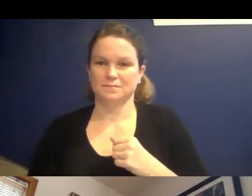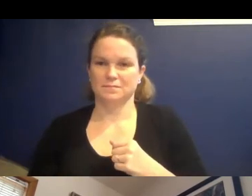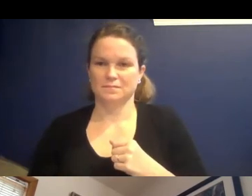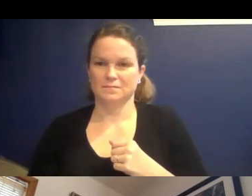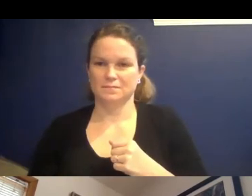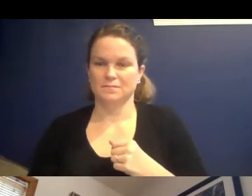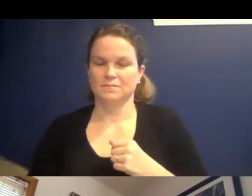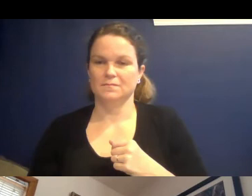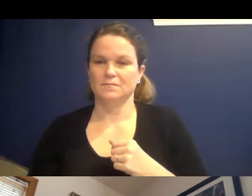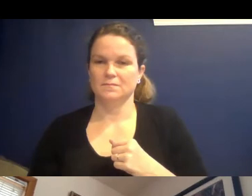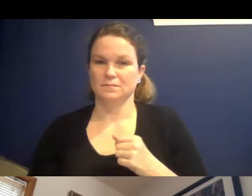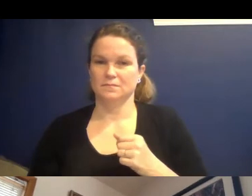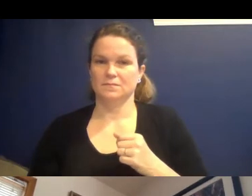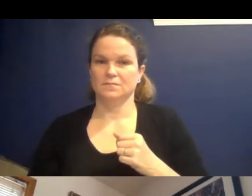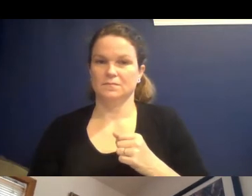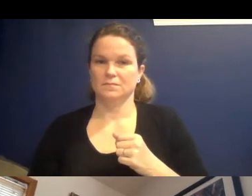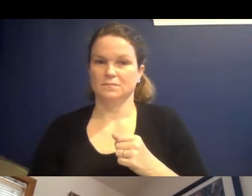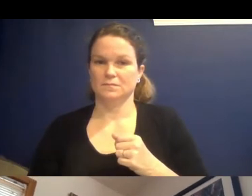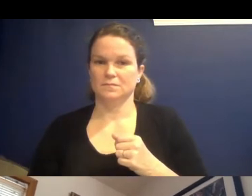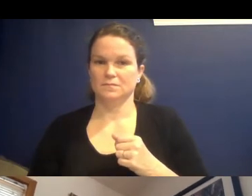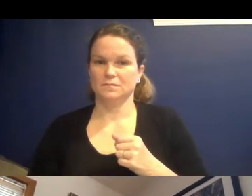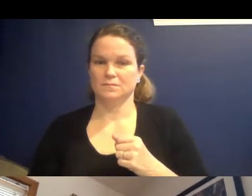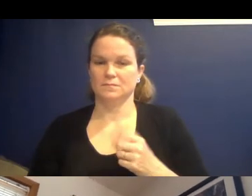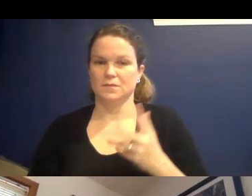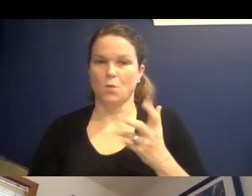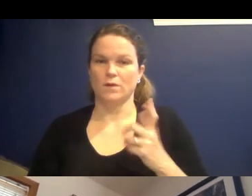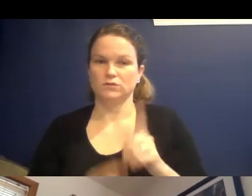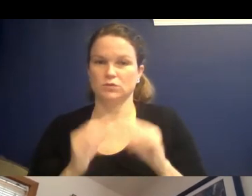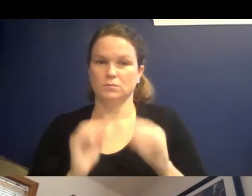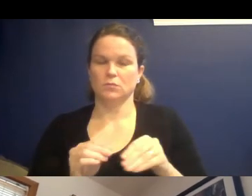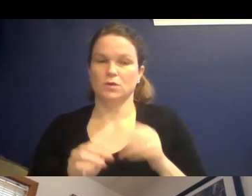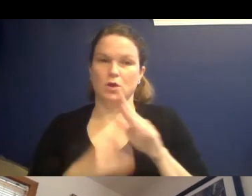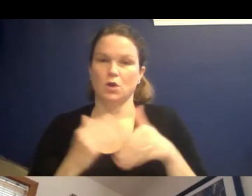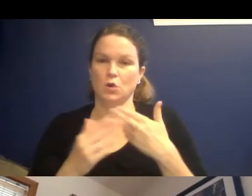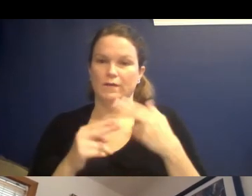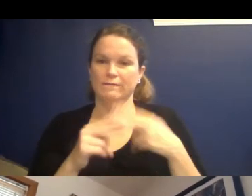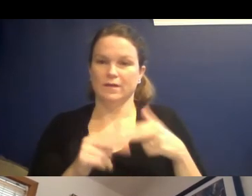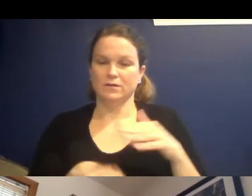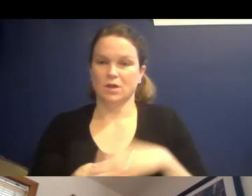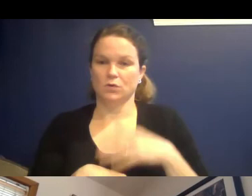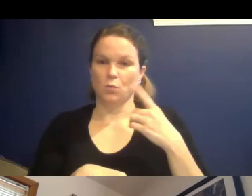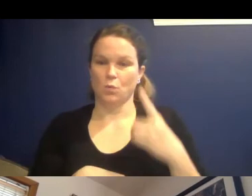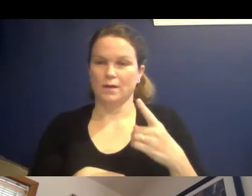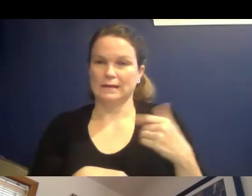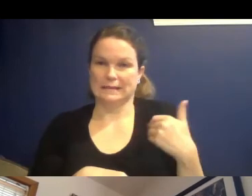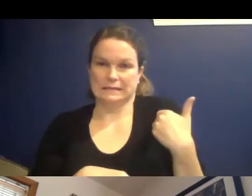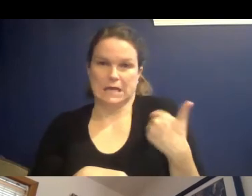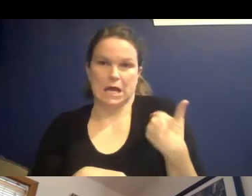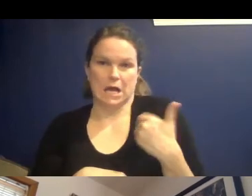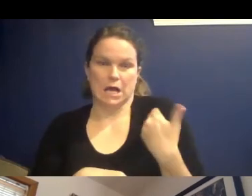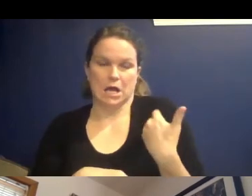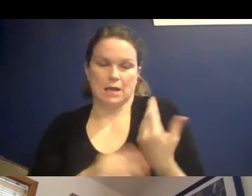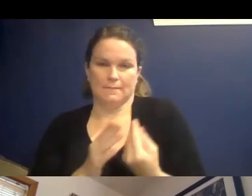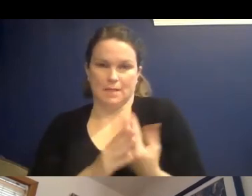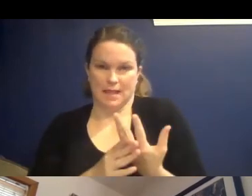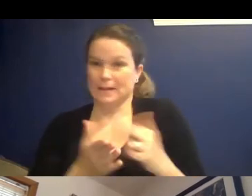She would like to lay all of her eggs on immature plants because she knows they won't dry out and the caterpillars will have something